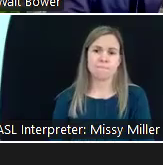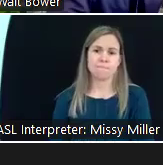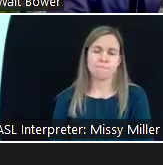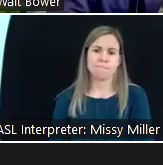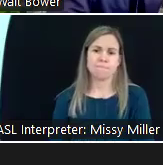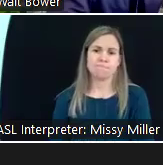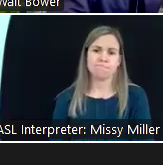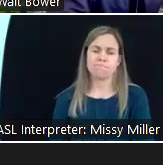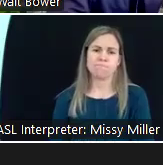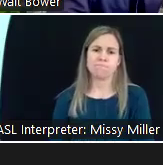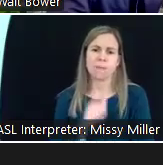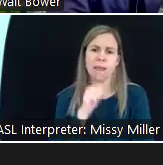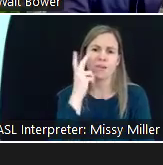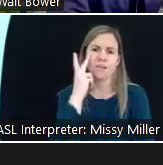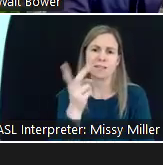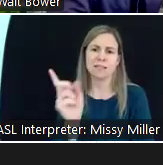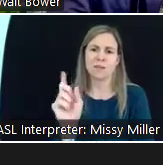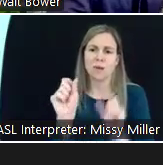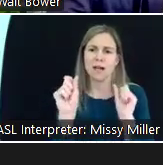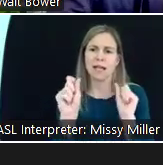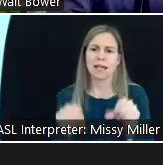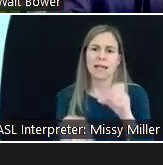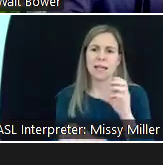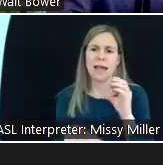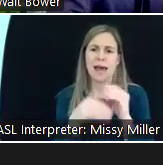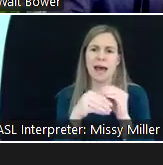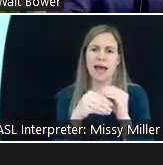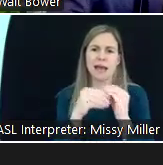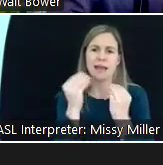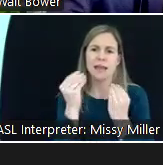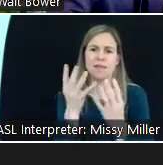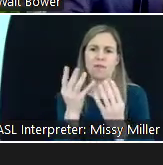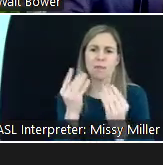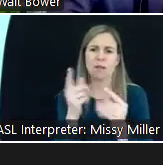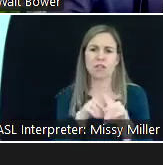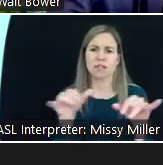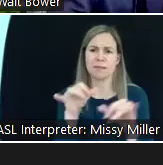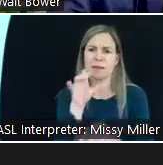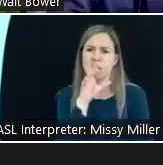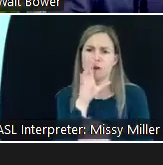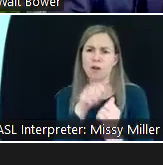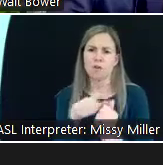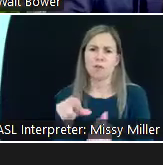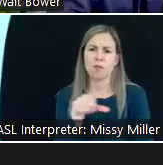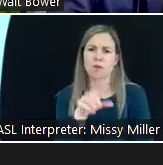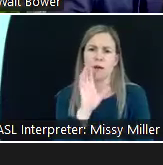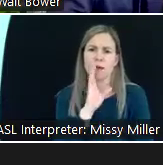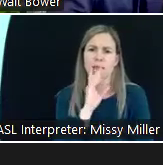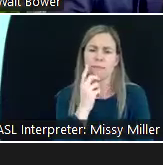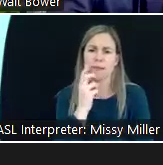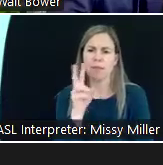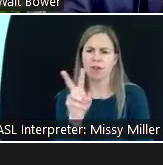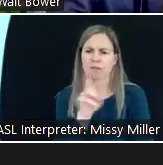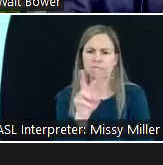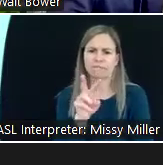I don't see where I can add this information while I'm talking over. Oops, I don't know what